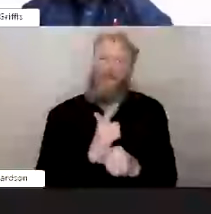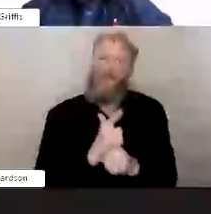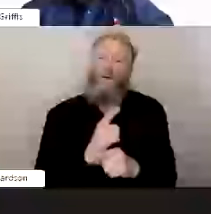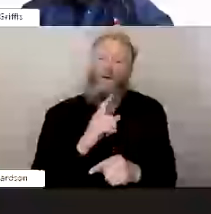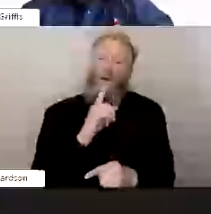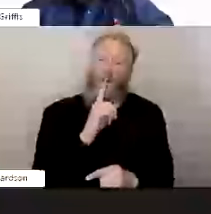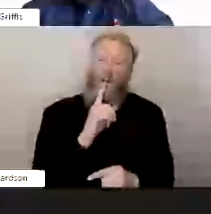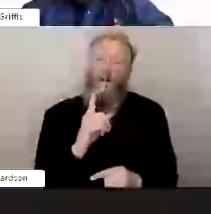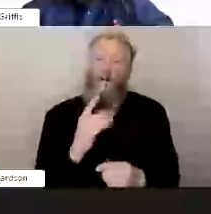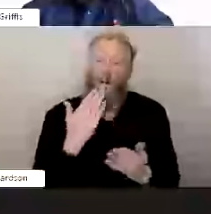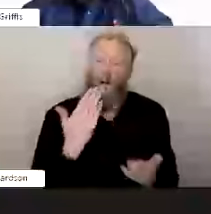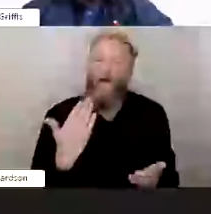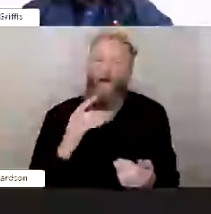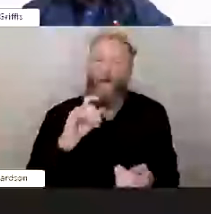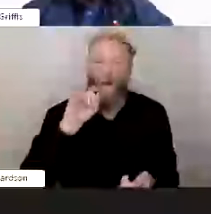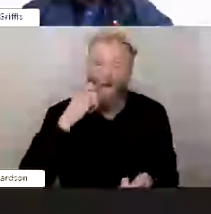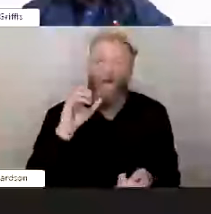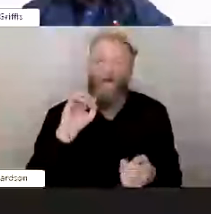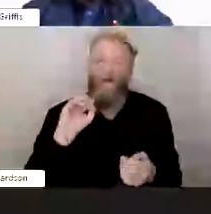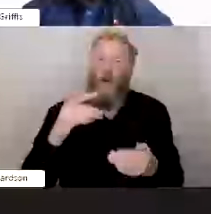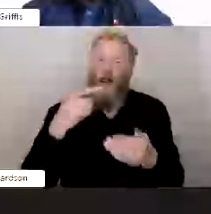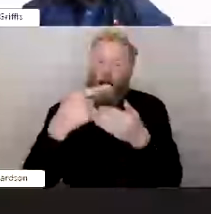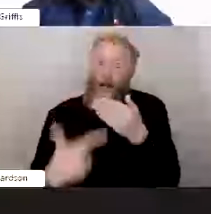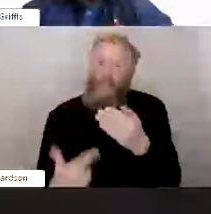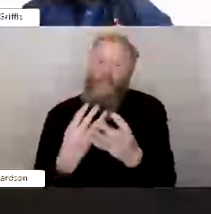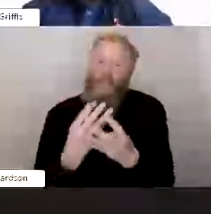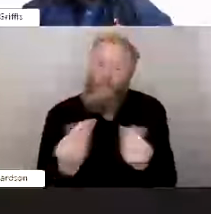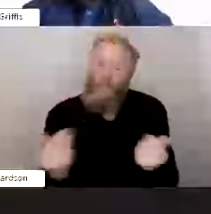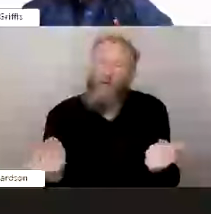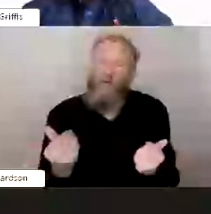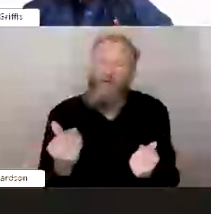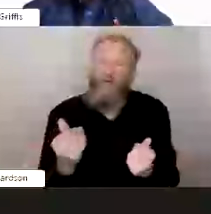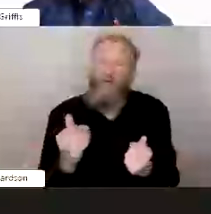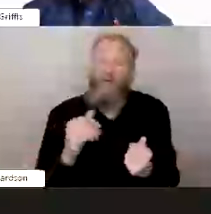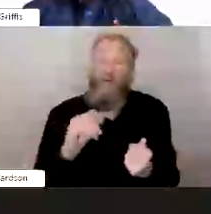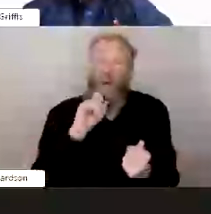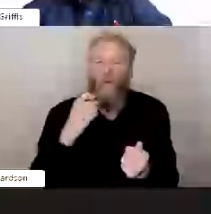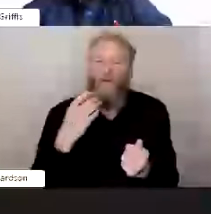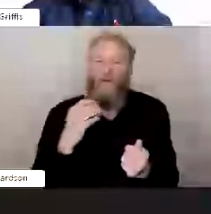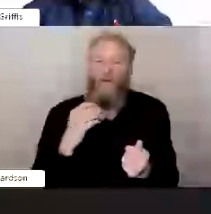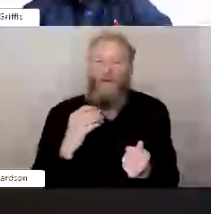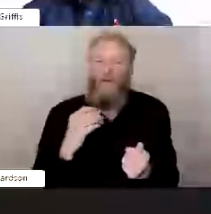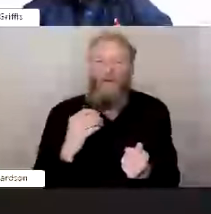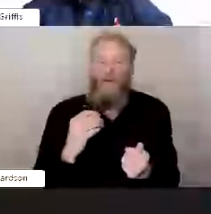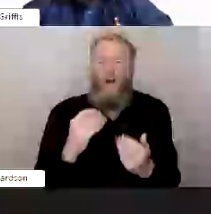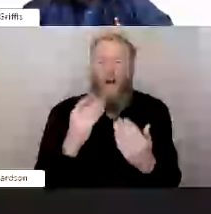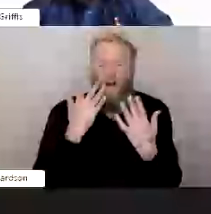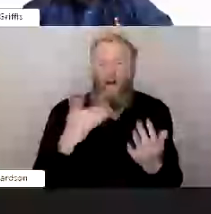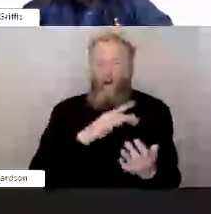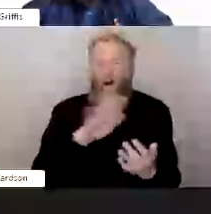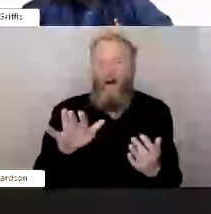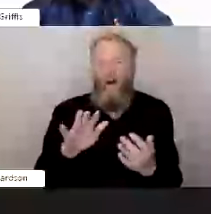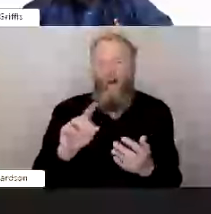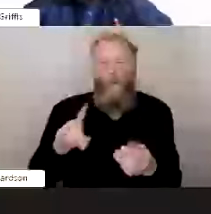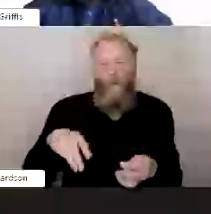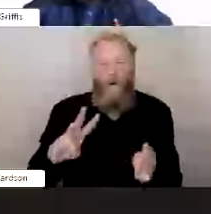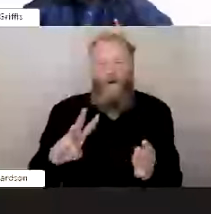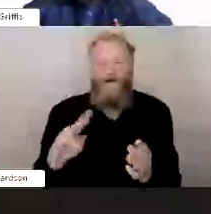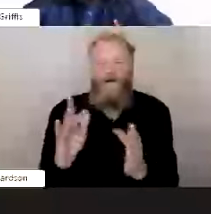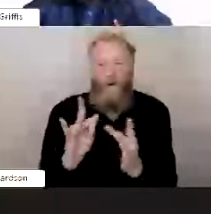of some of these resources and ways of contacting FP, First Nation Disability Network,